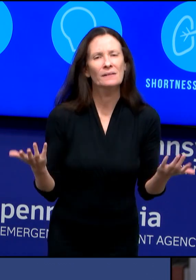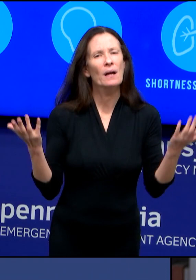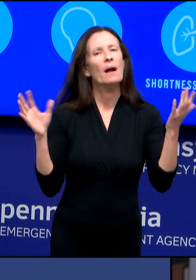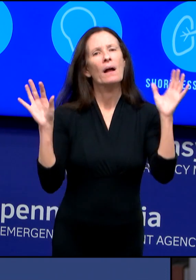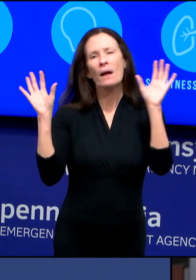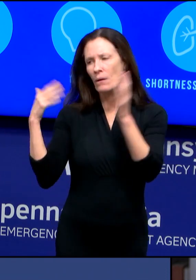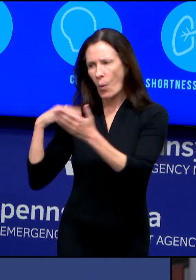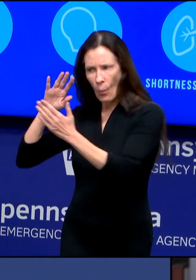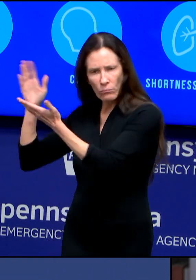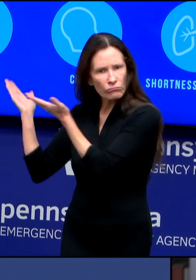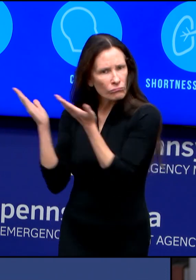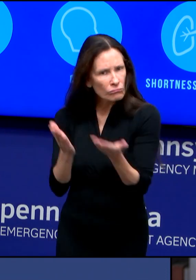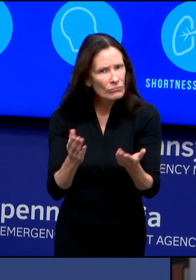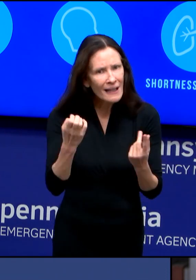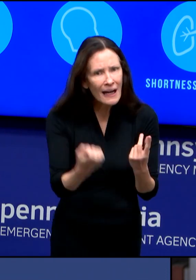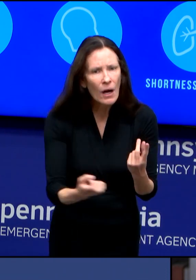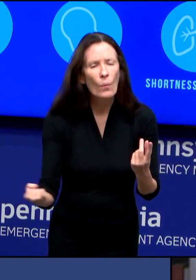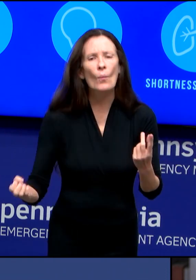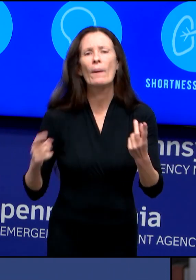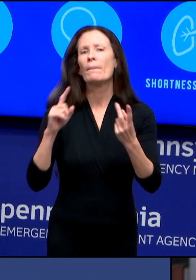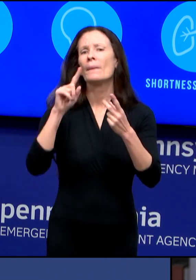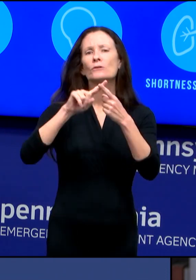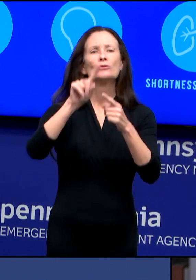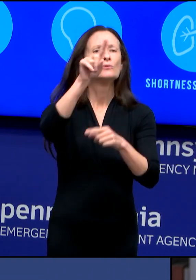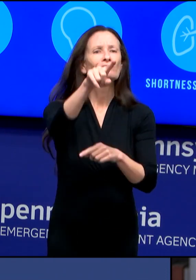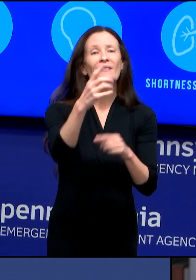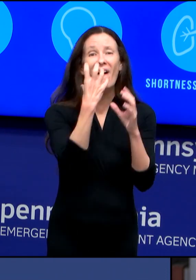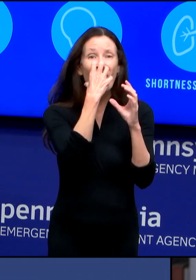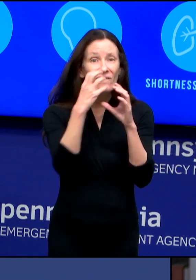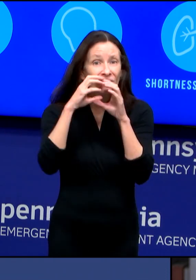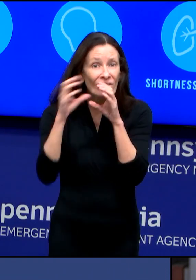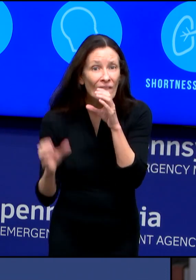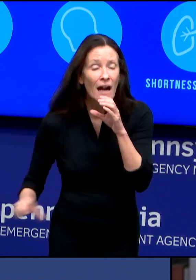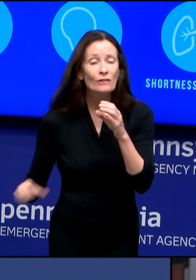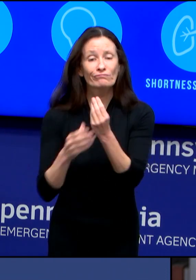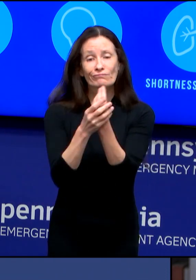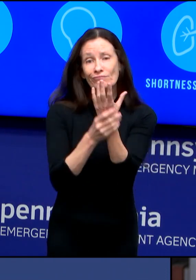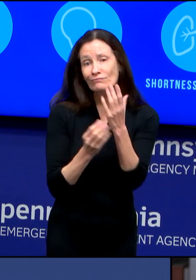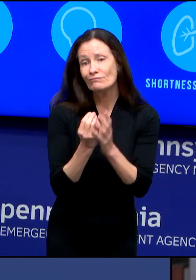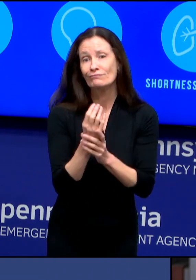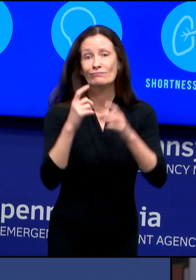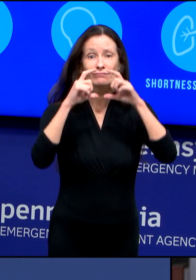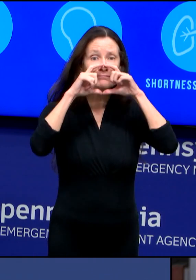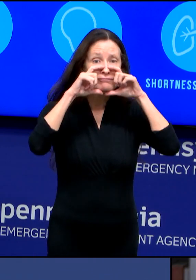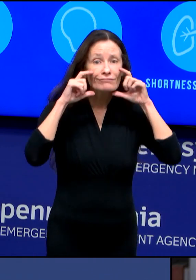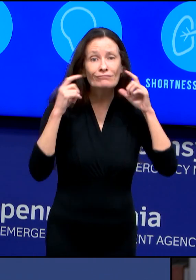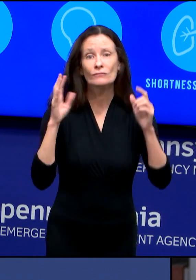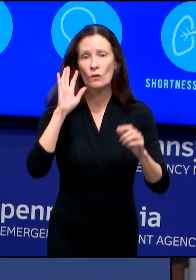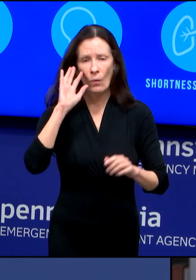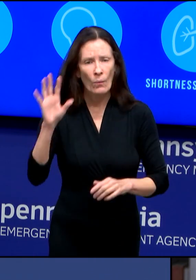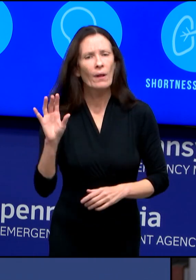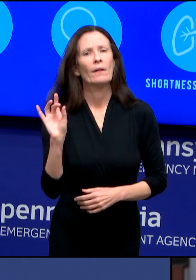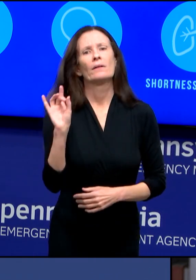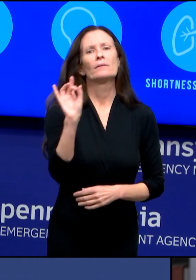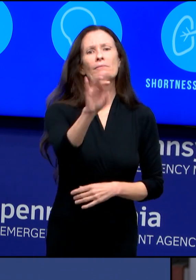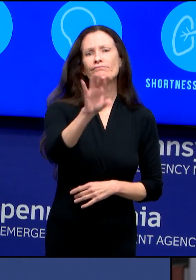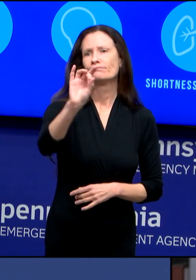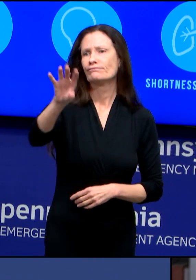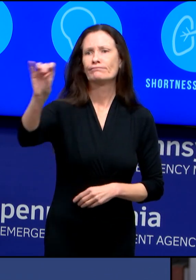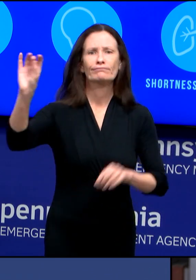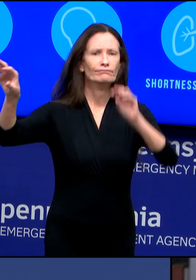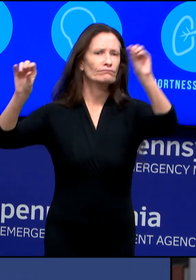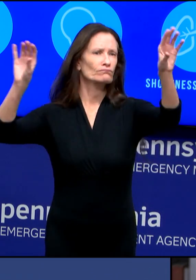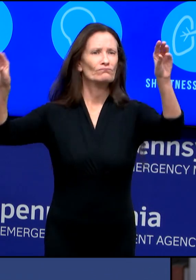needs to treat people with this disease. And the only way we can buy time is to distance ourselves from others. So